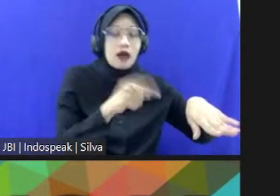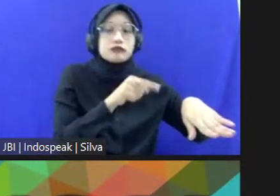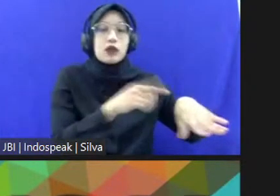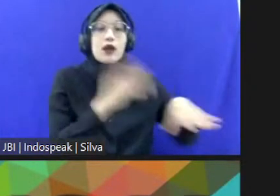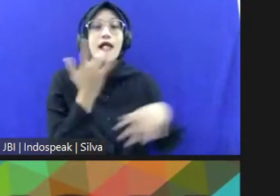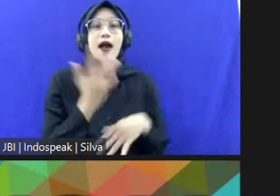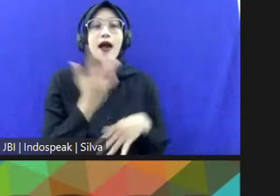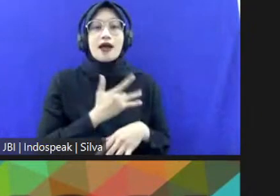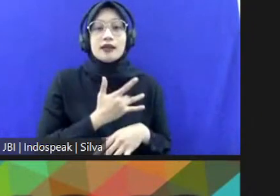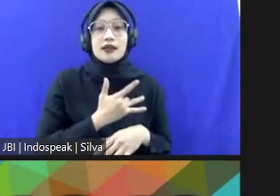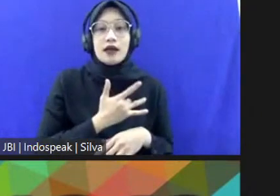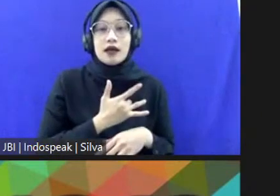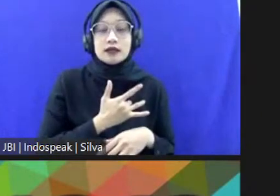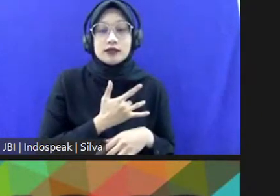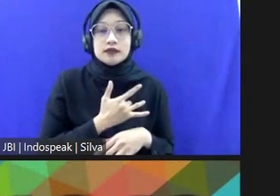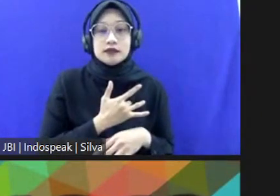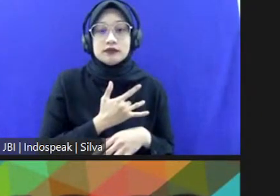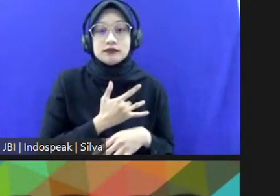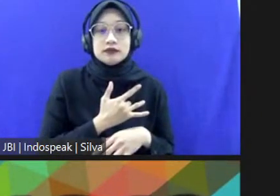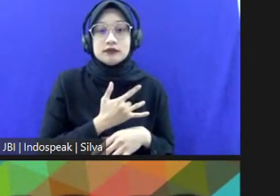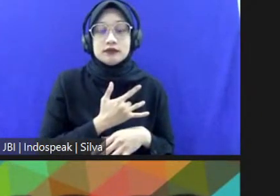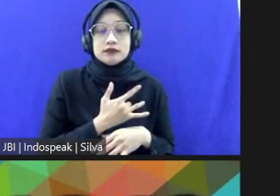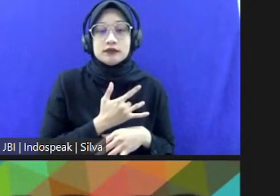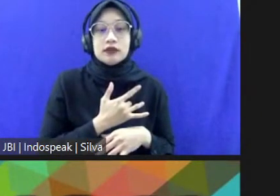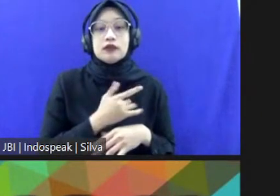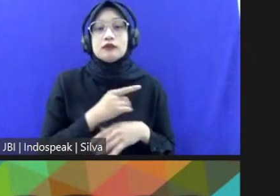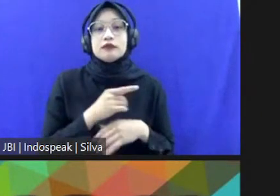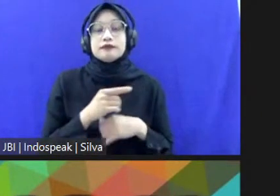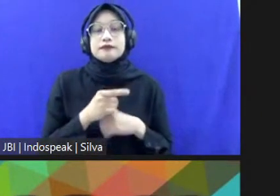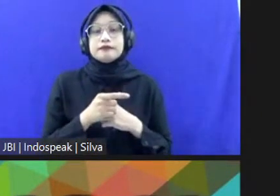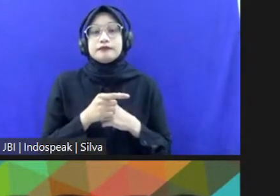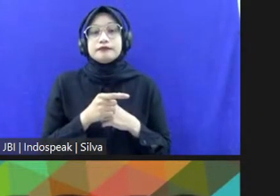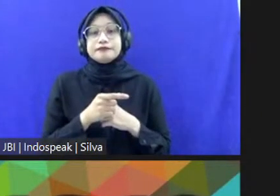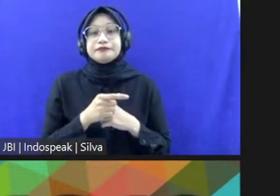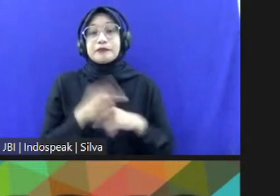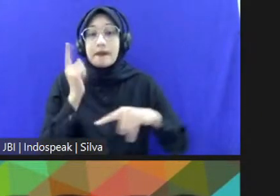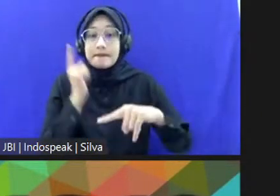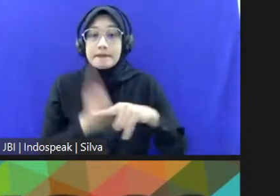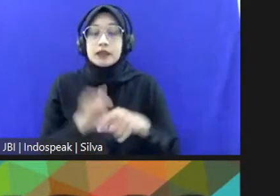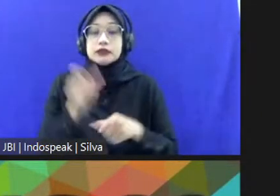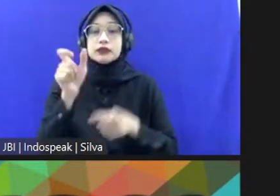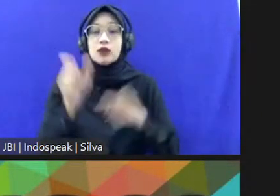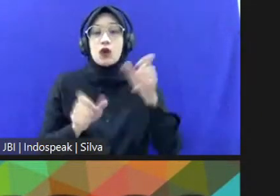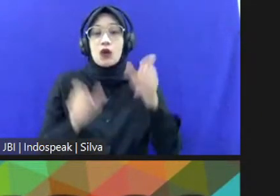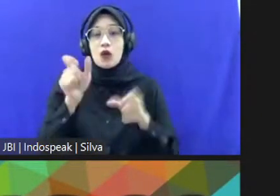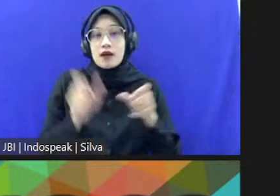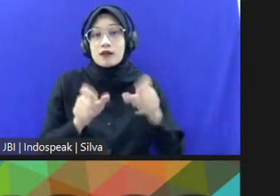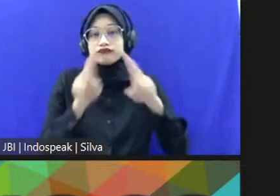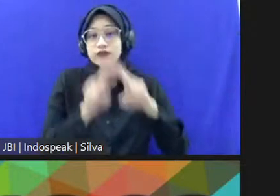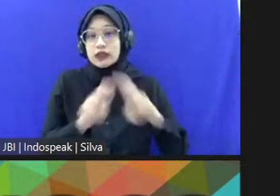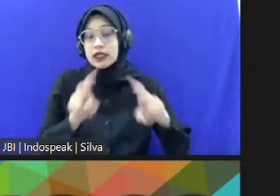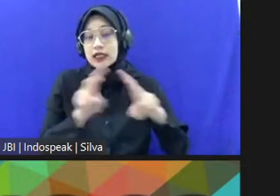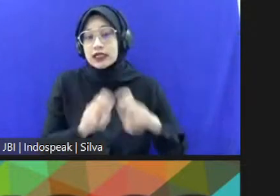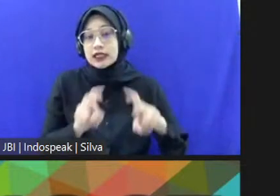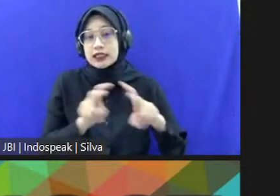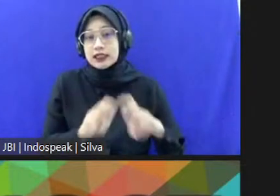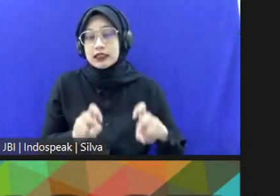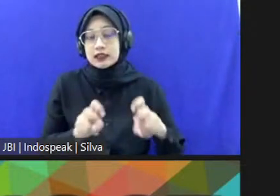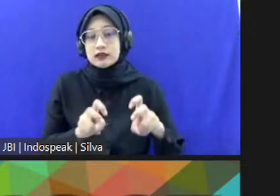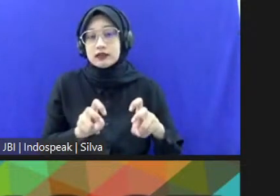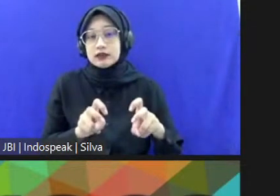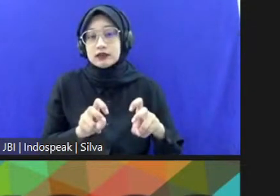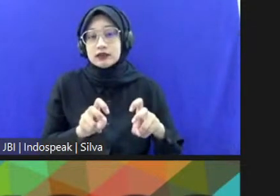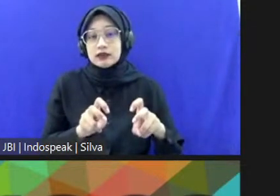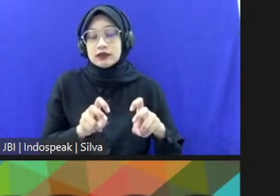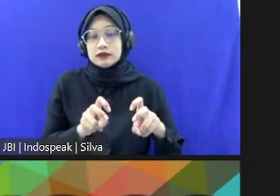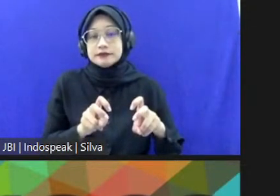with the other experts and scholars in Indonesia, we estimated the 100 of the cases will